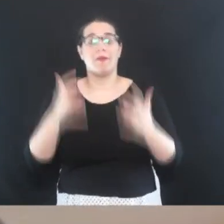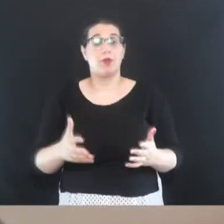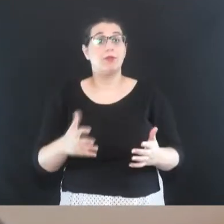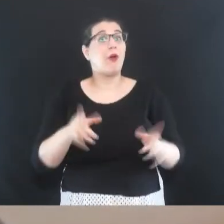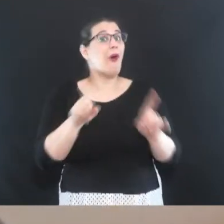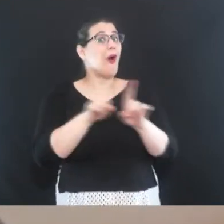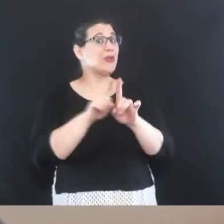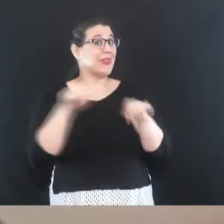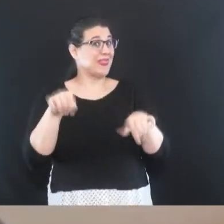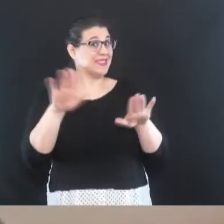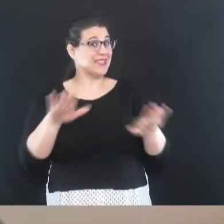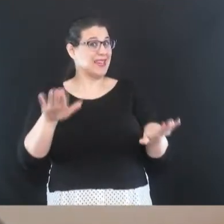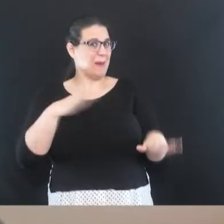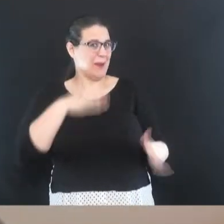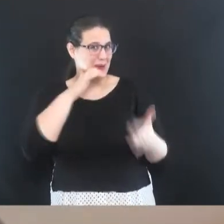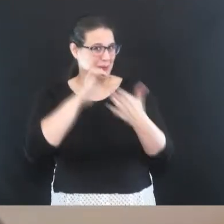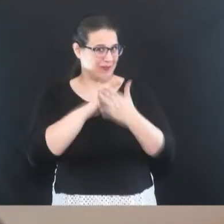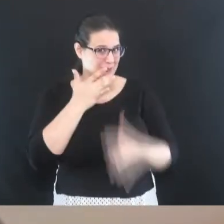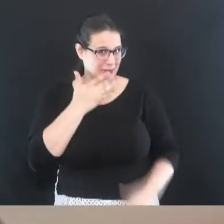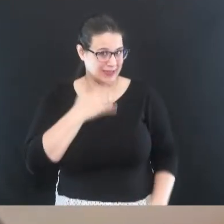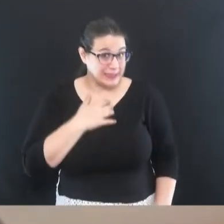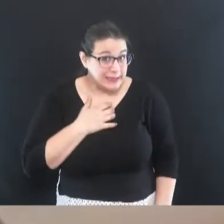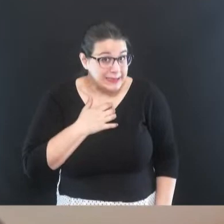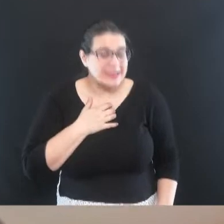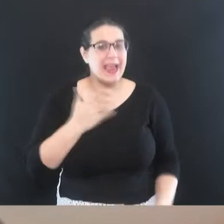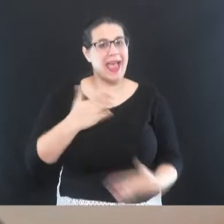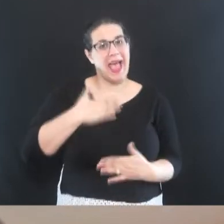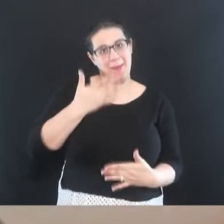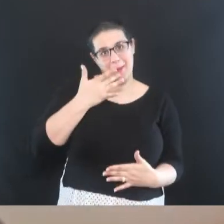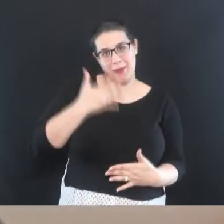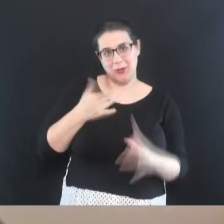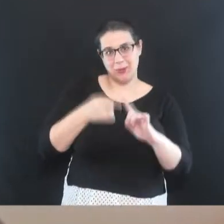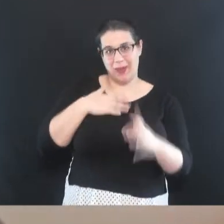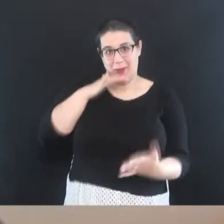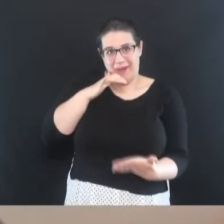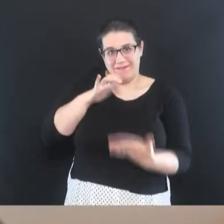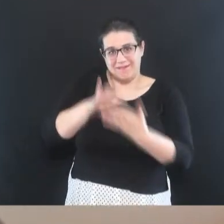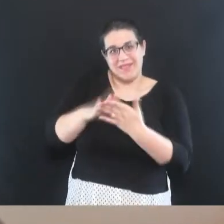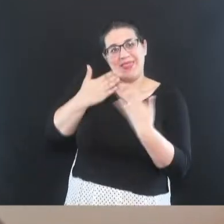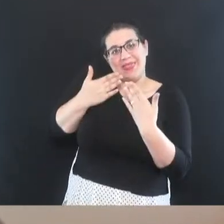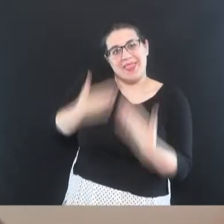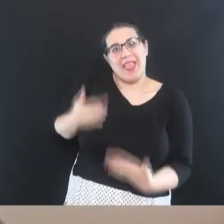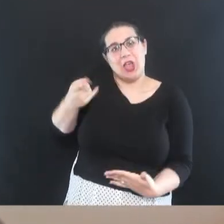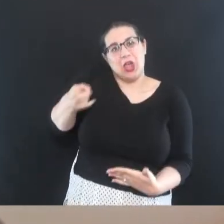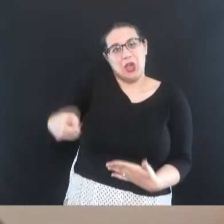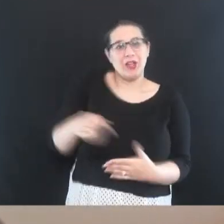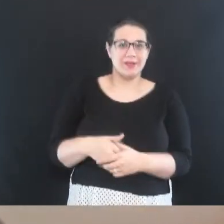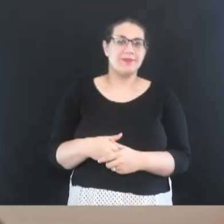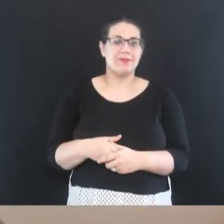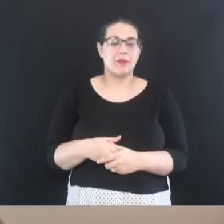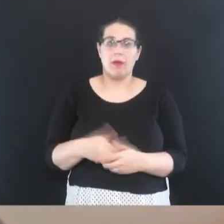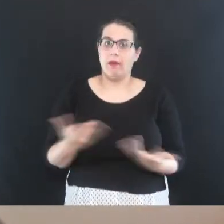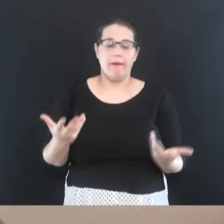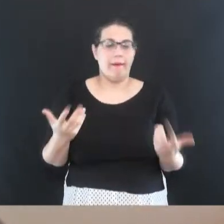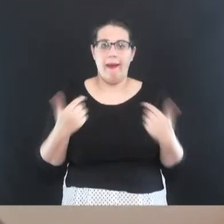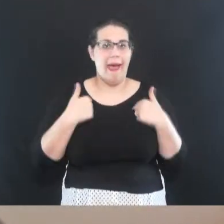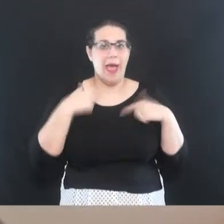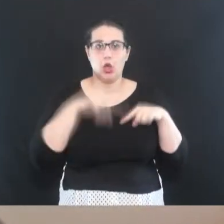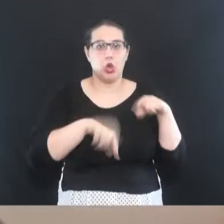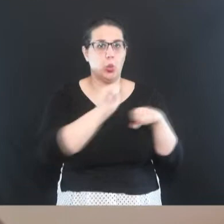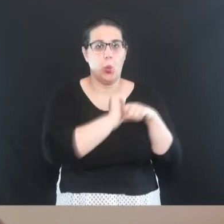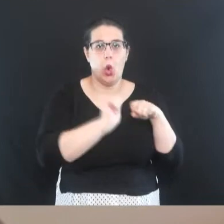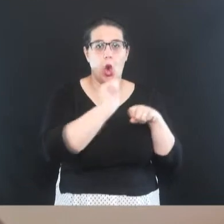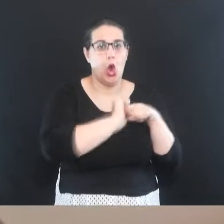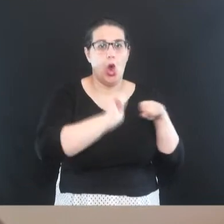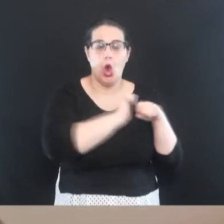birthday. And I want to wish her happy birthday and thank her. I would not be able to do the work I do with